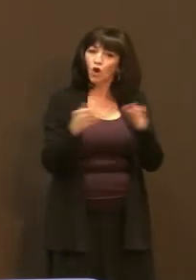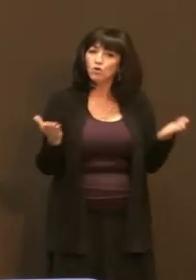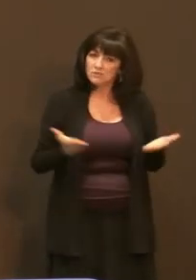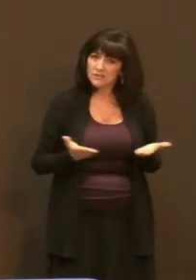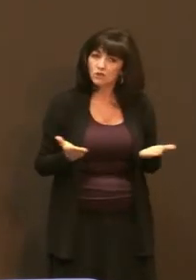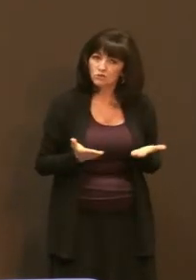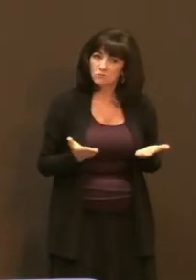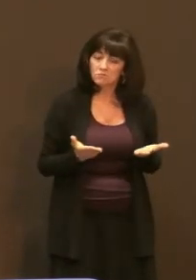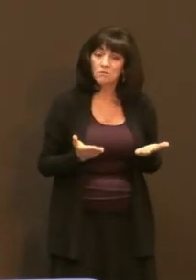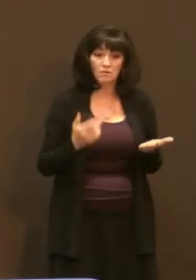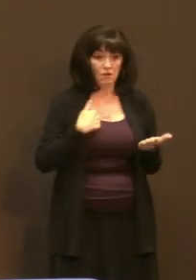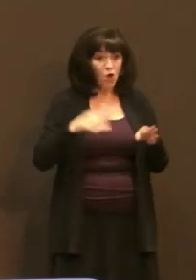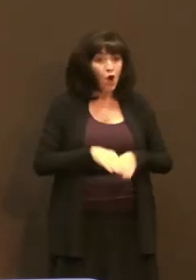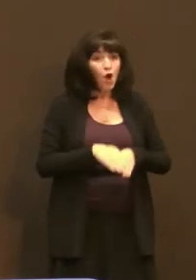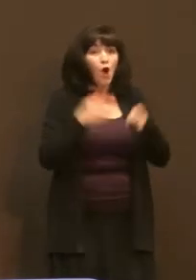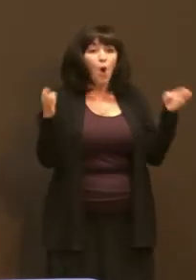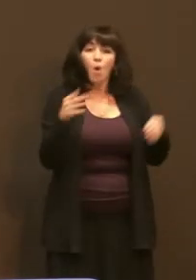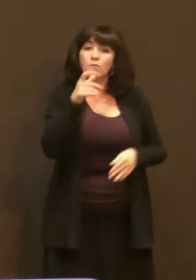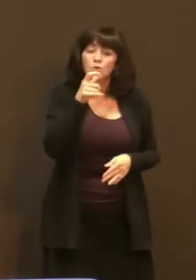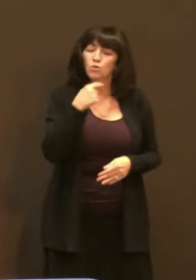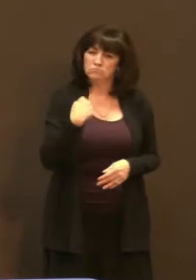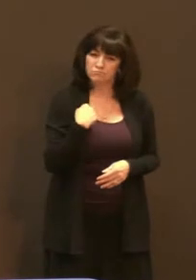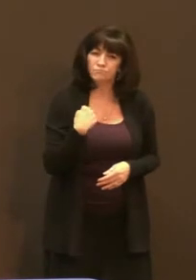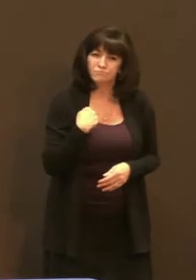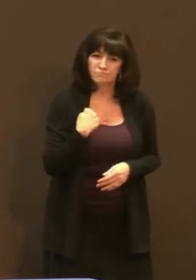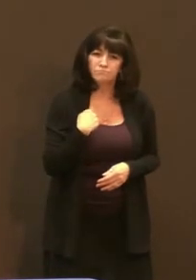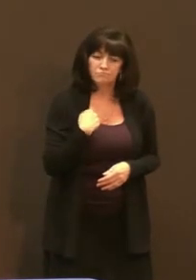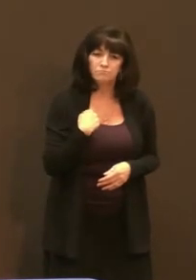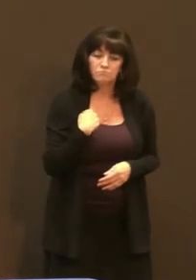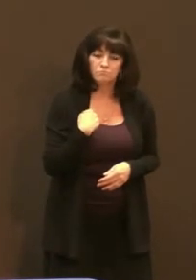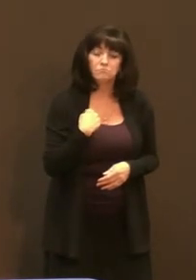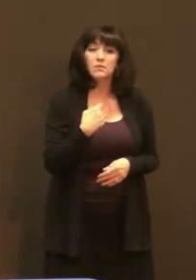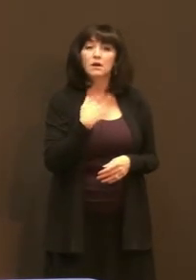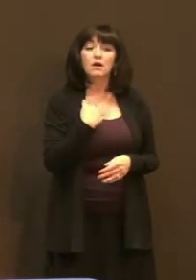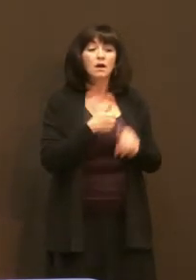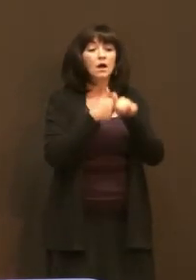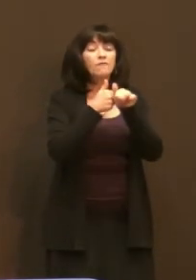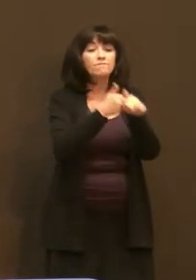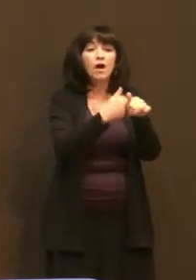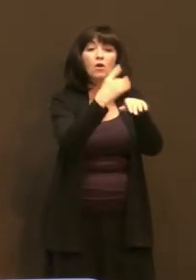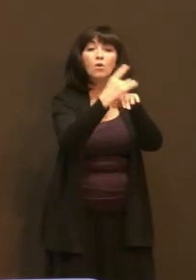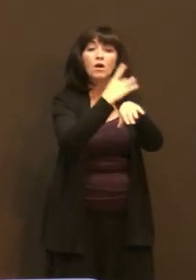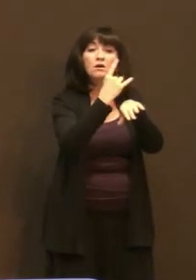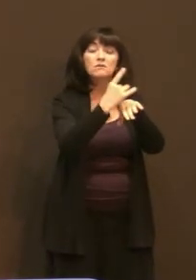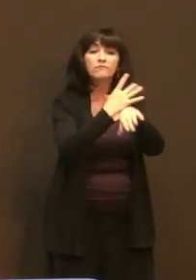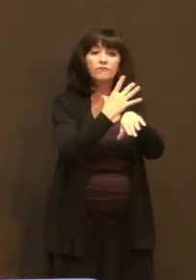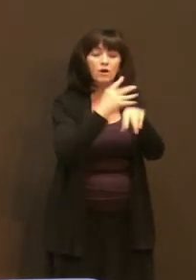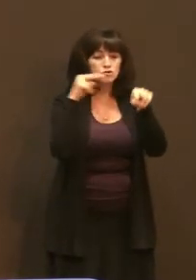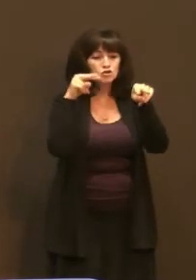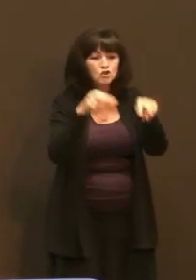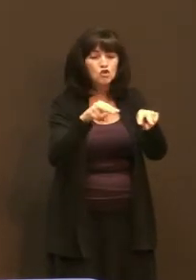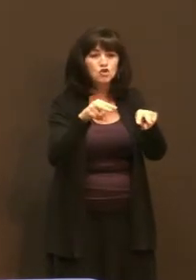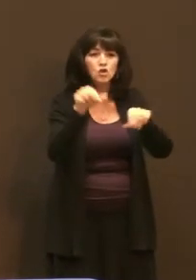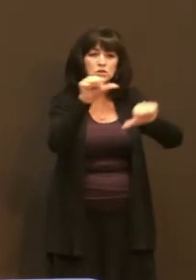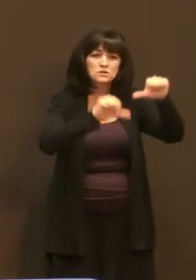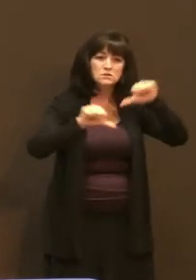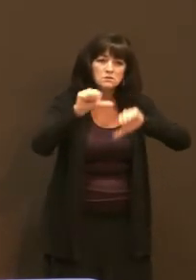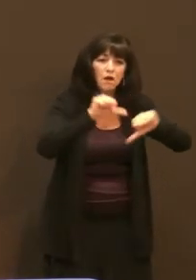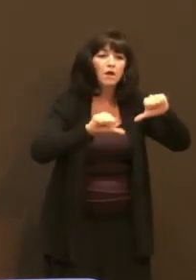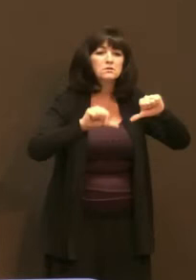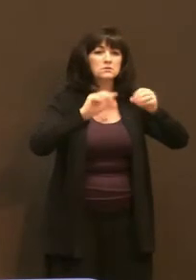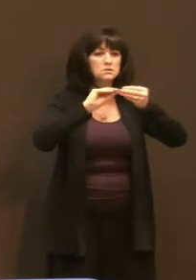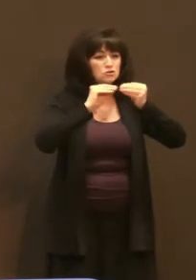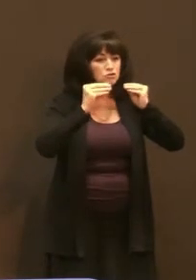do it deliberately. We're going to be guided by the science, and recognizing that this is